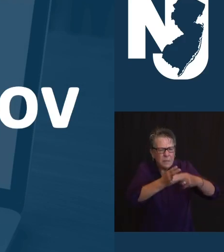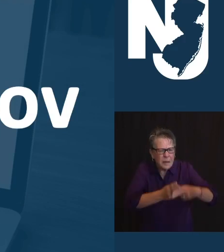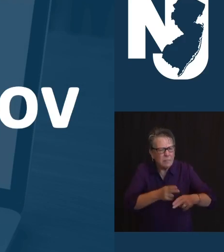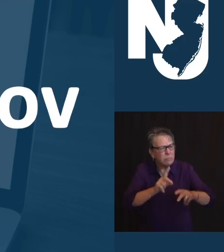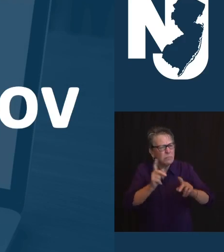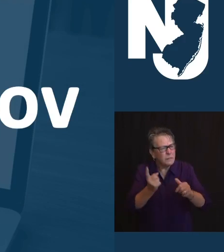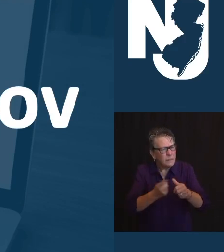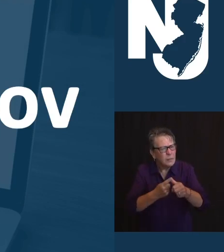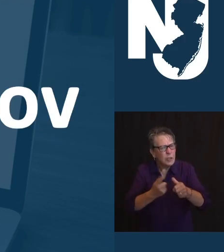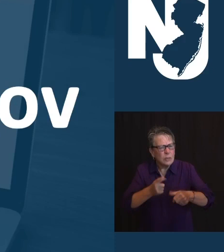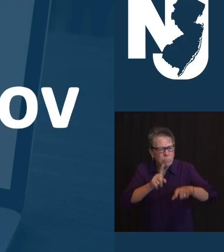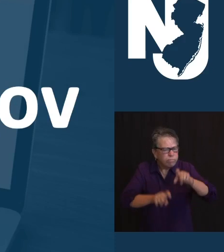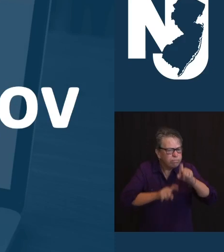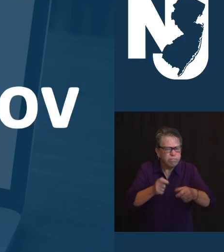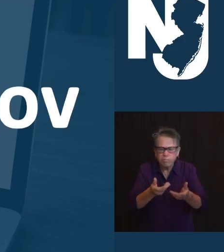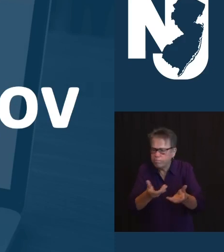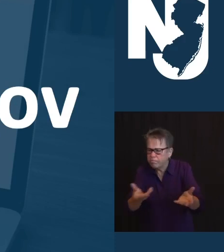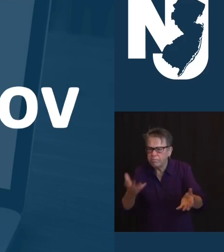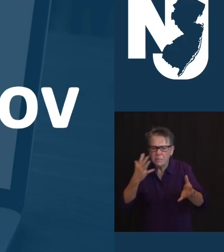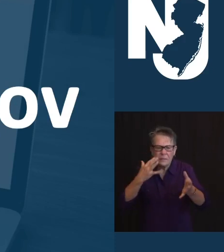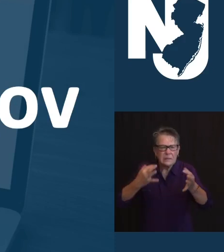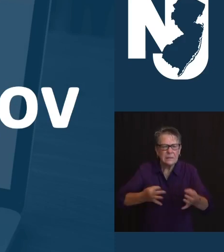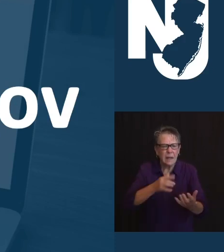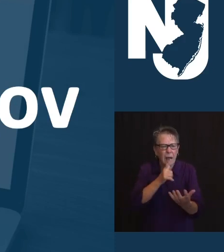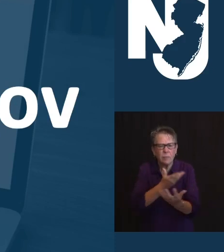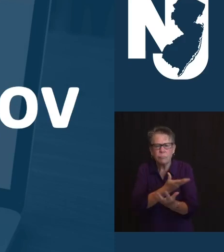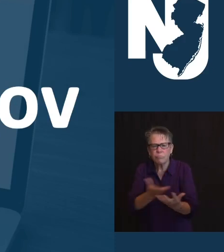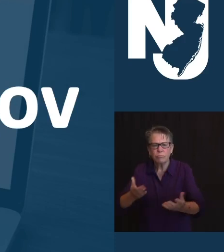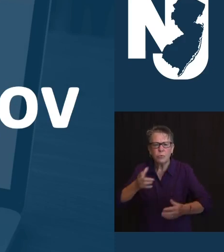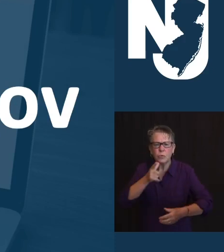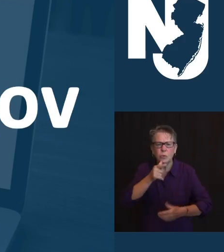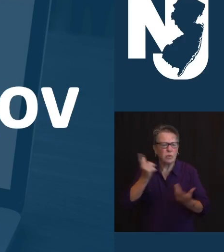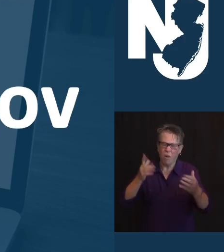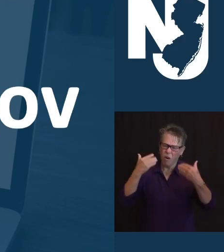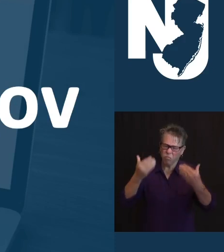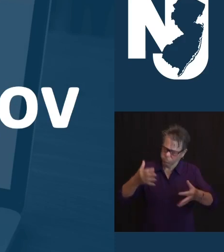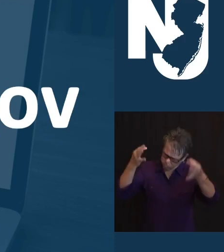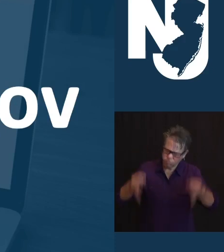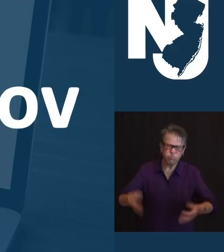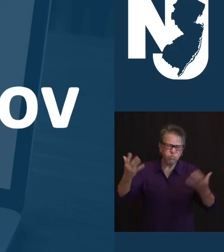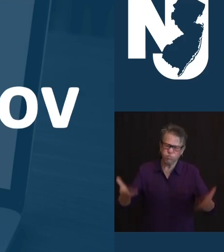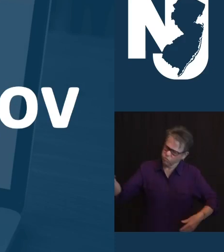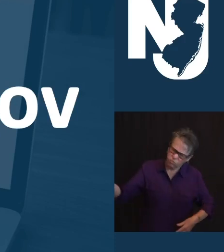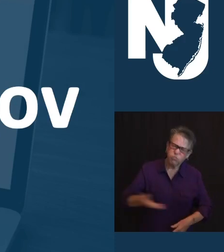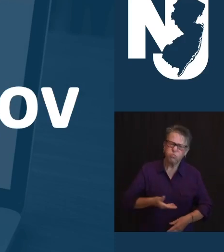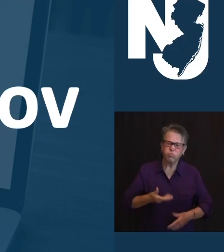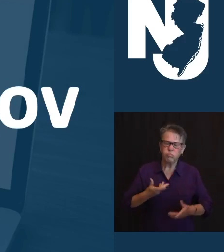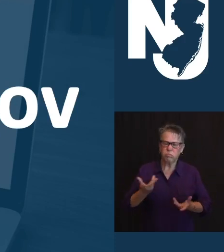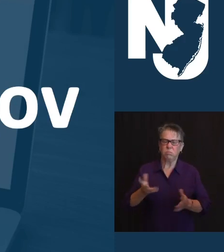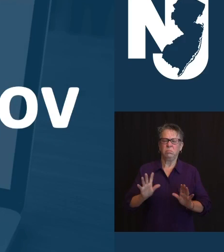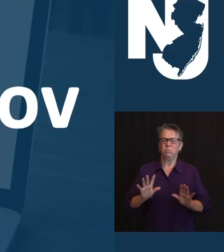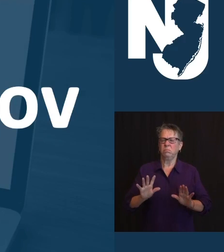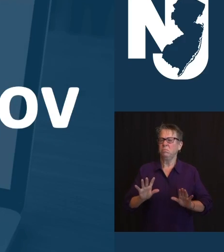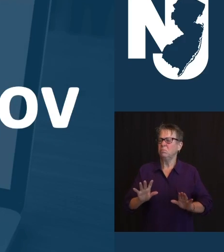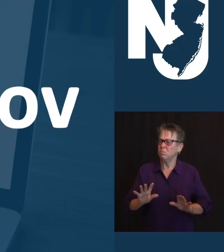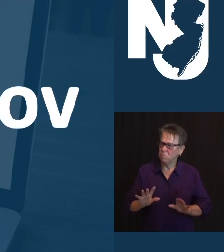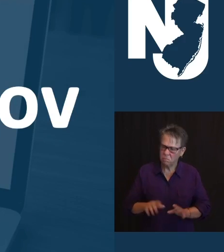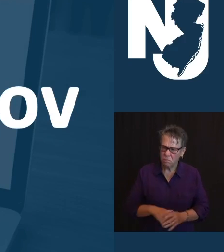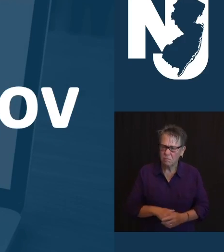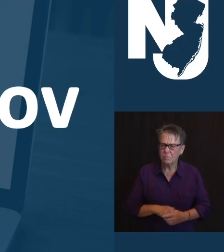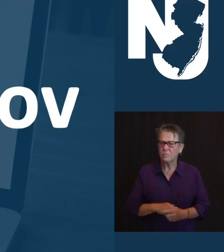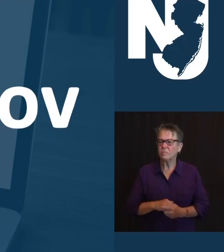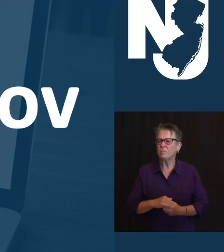in 2016, but today they're thumbing their noses at the people in the name of a narrow political